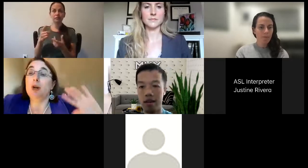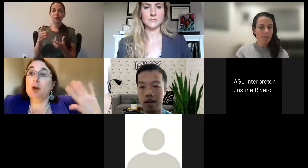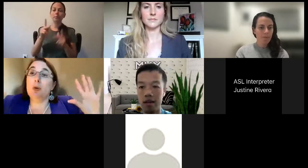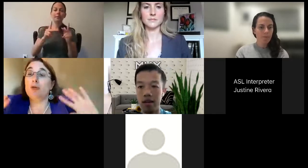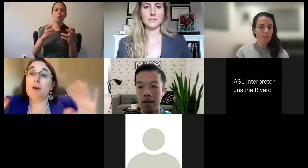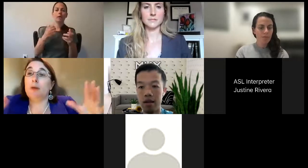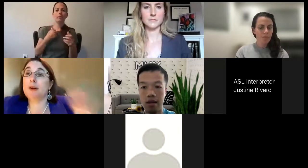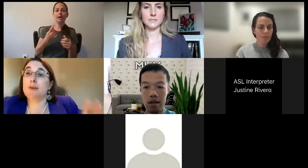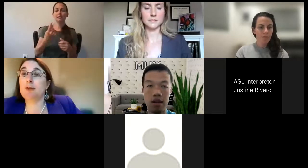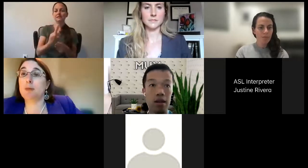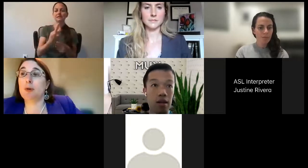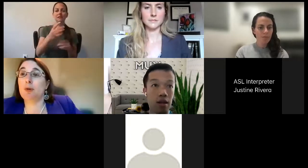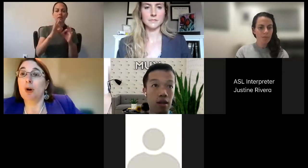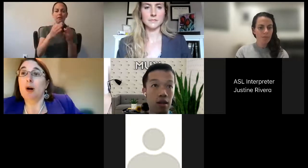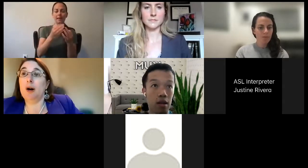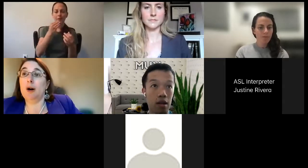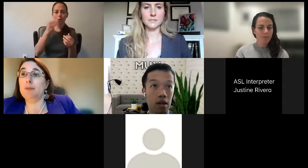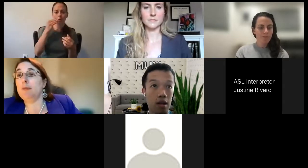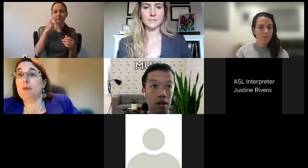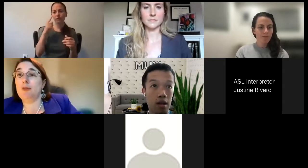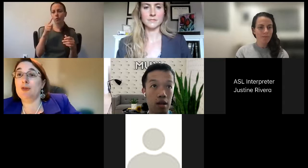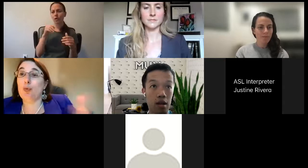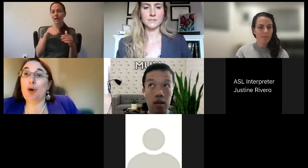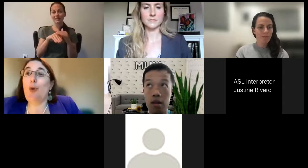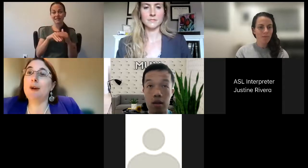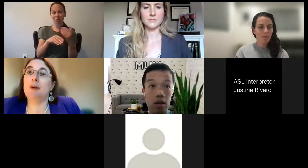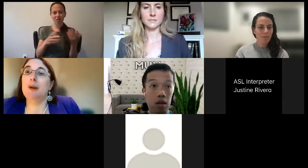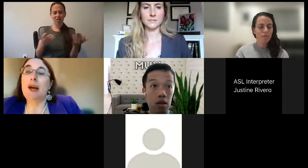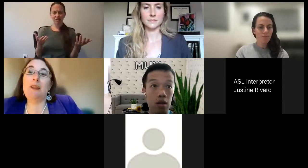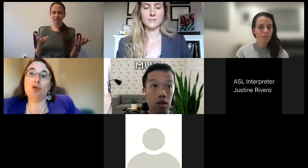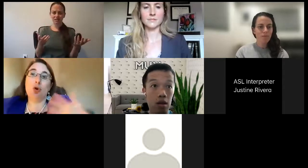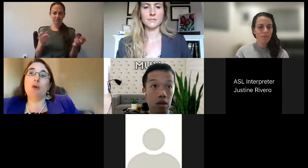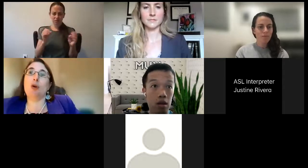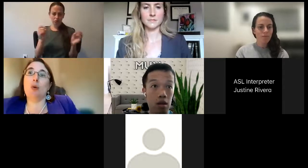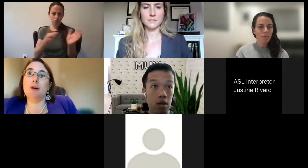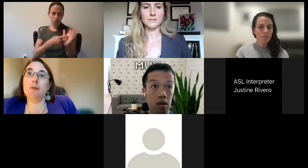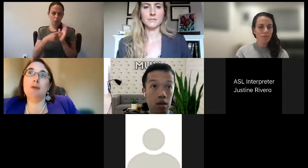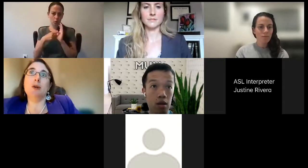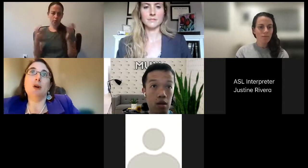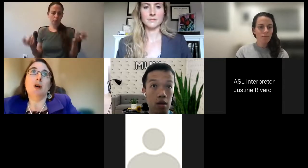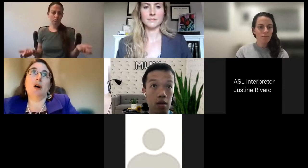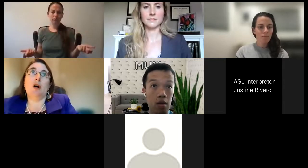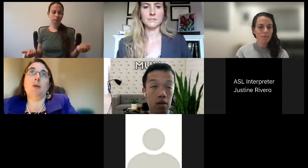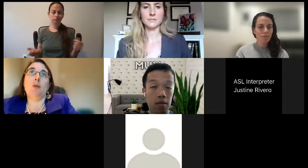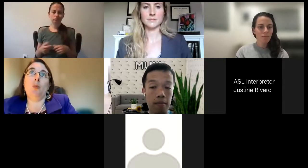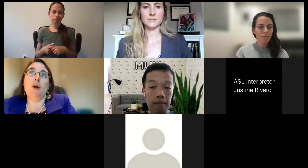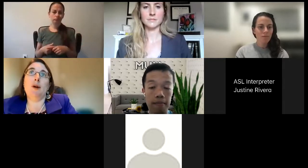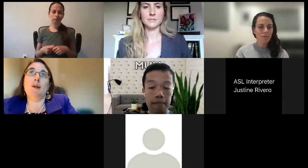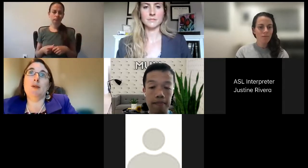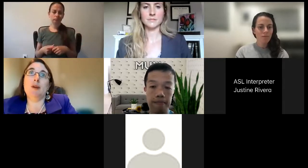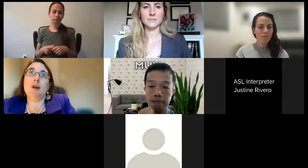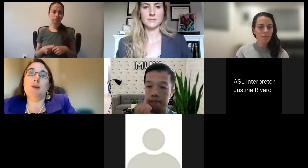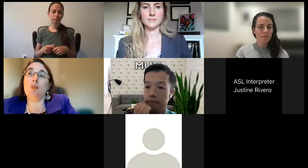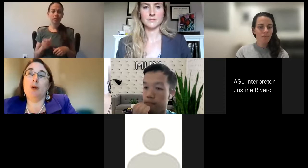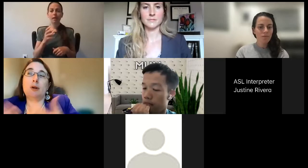be, somewhat accessible. There's no requirement, and there's no requirement when,